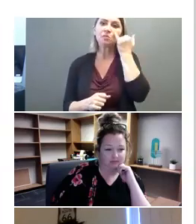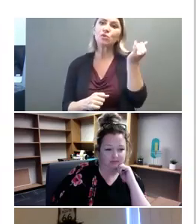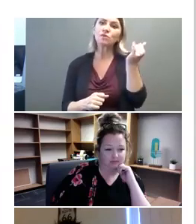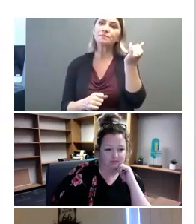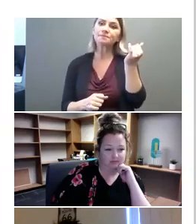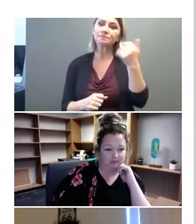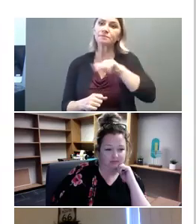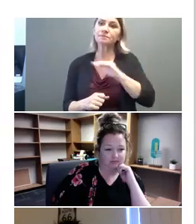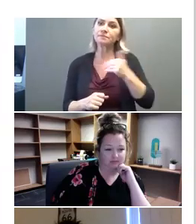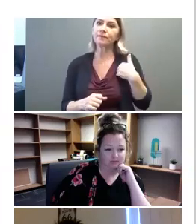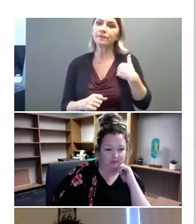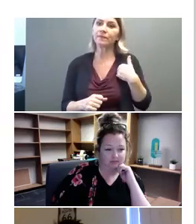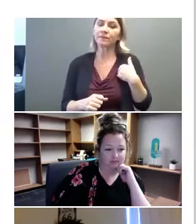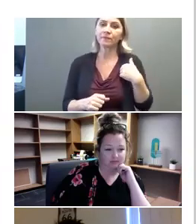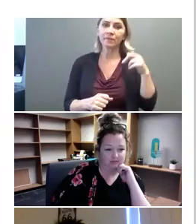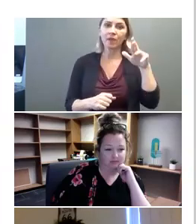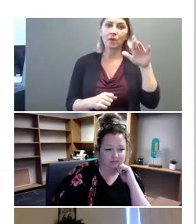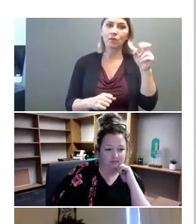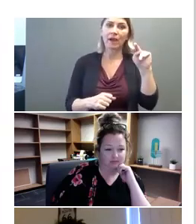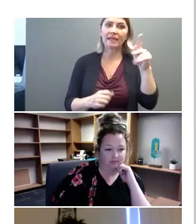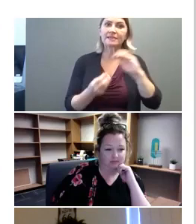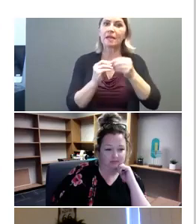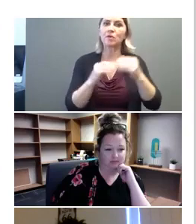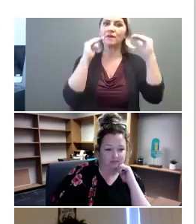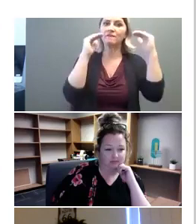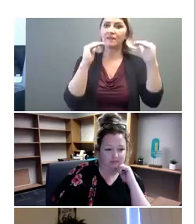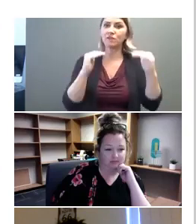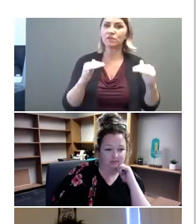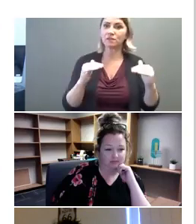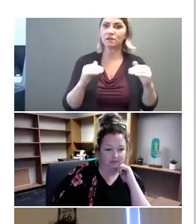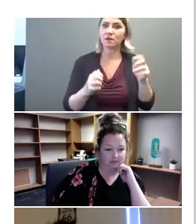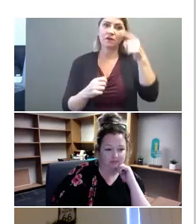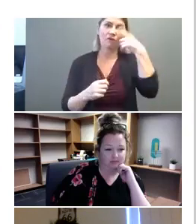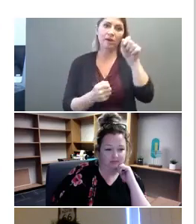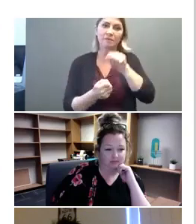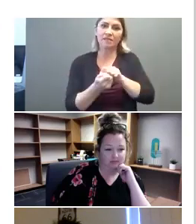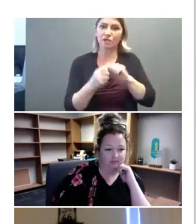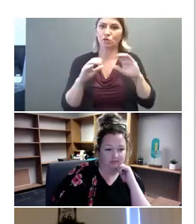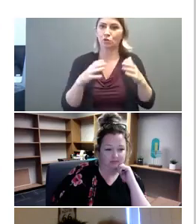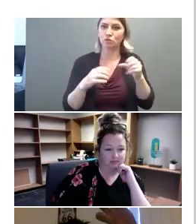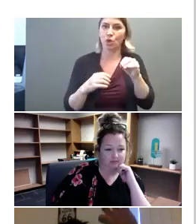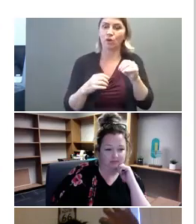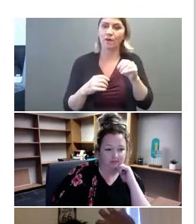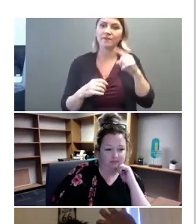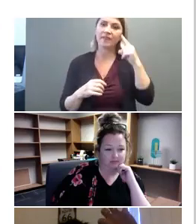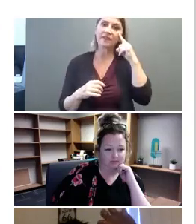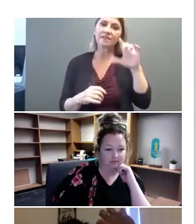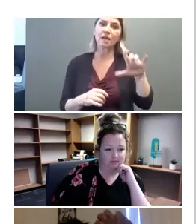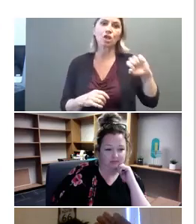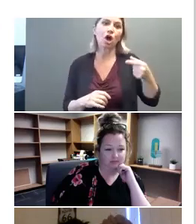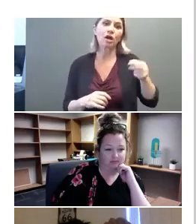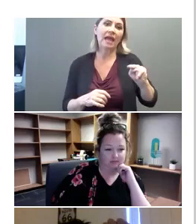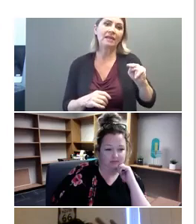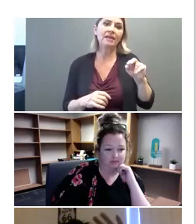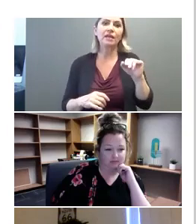we have, so rank is the number of levels beneath a particular root node. So you can think of it as log n as being the rank